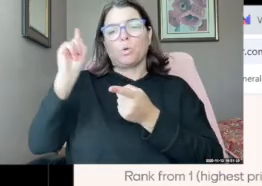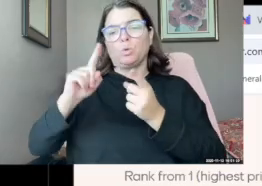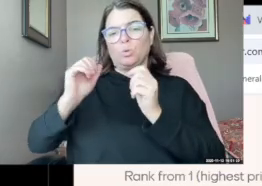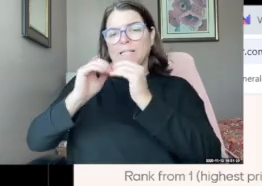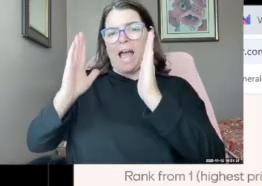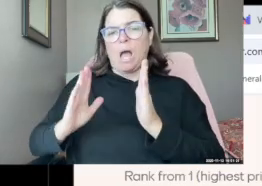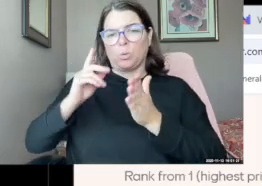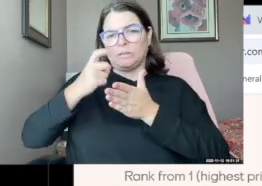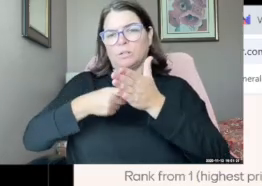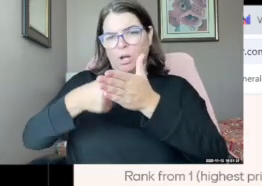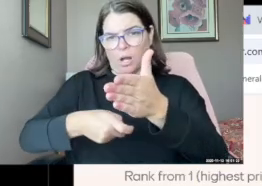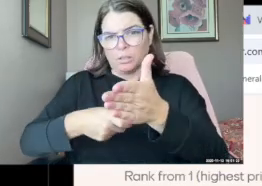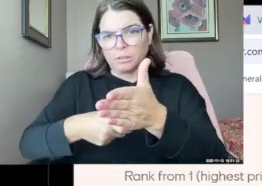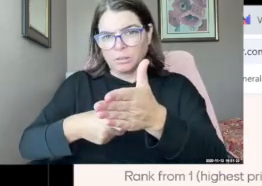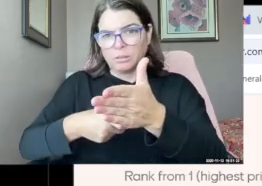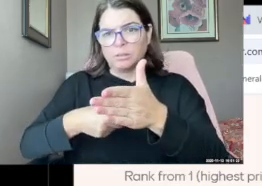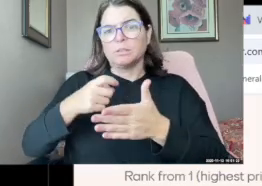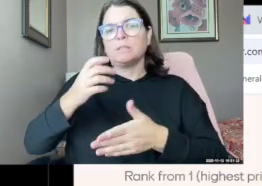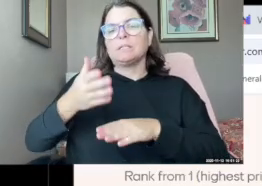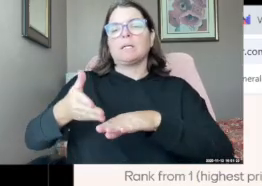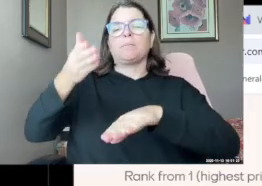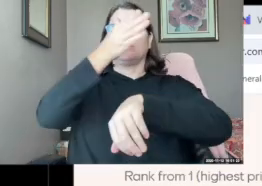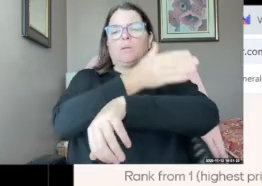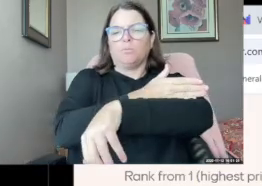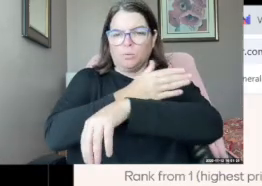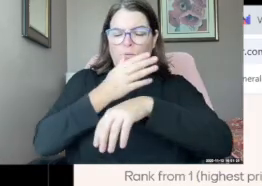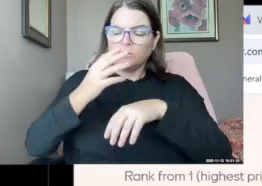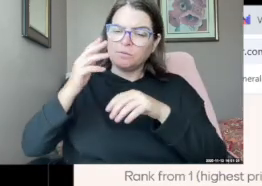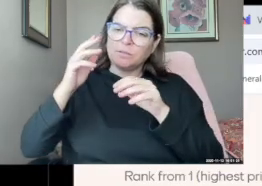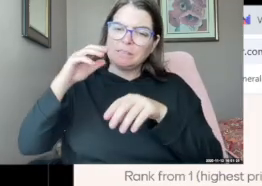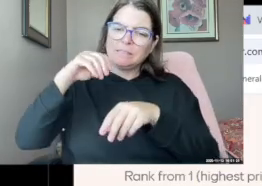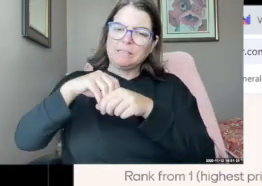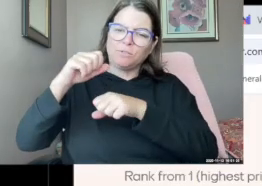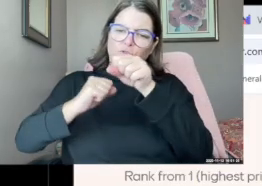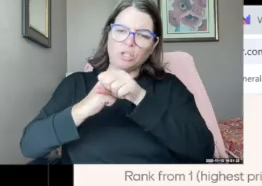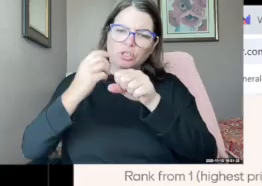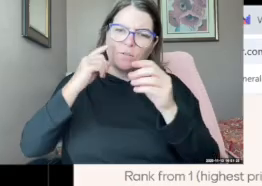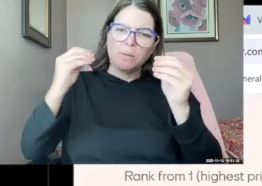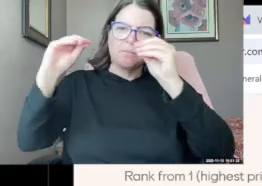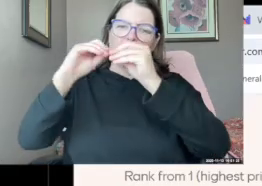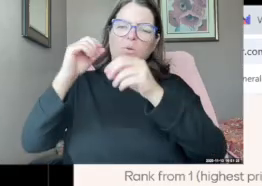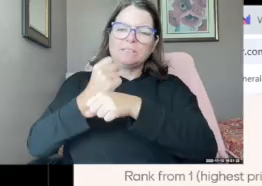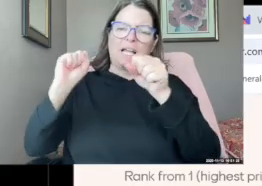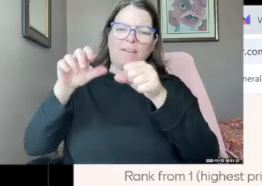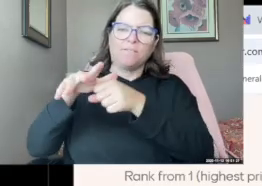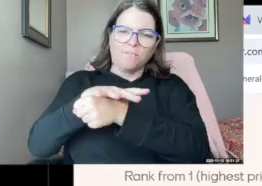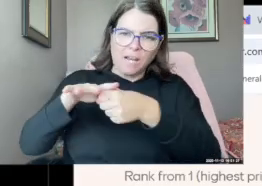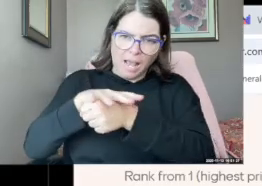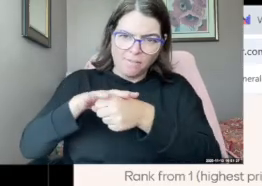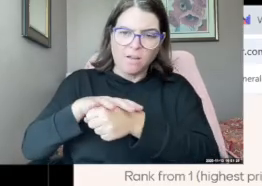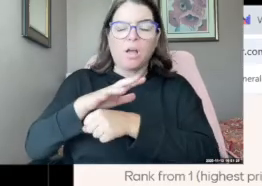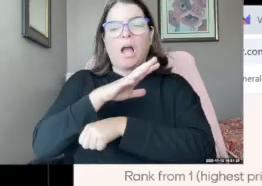increase transportation choices and reduce household cost, improve infrastructure for safer, healthier